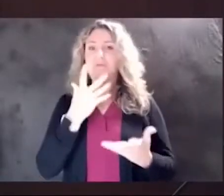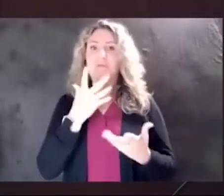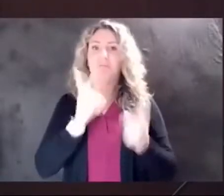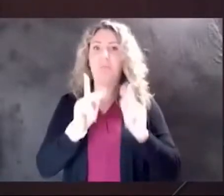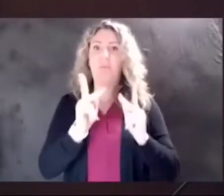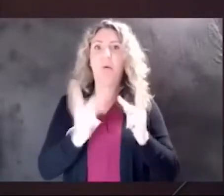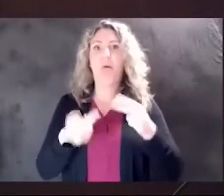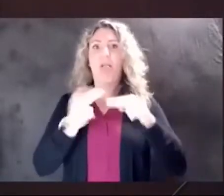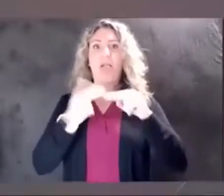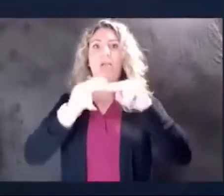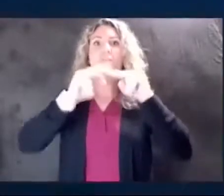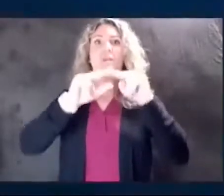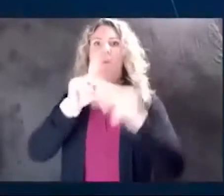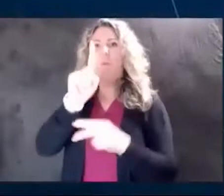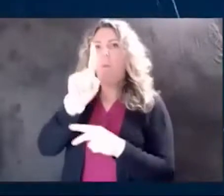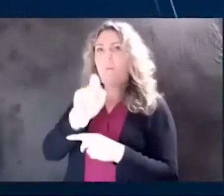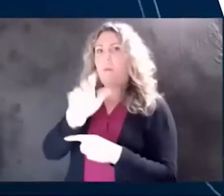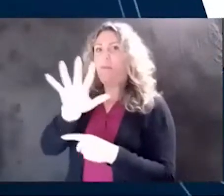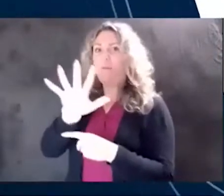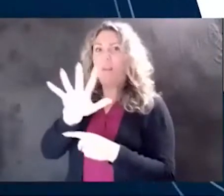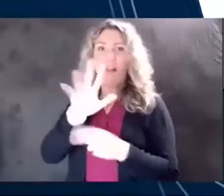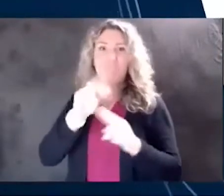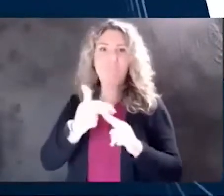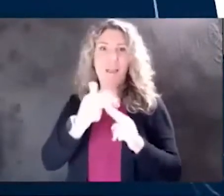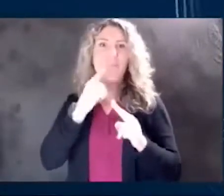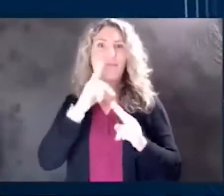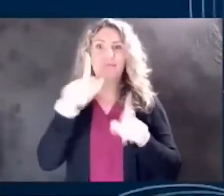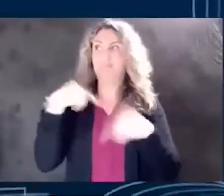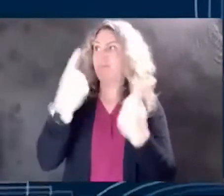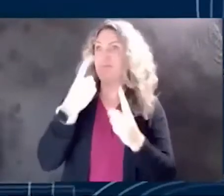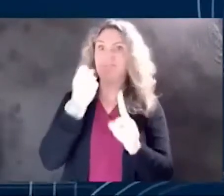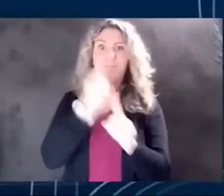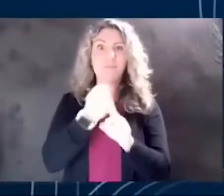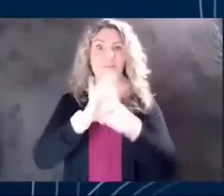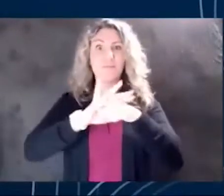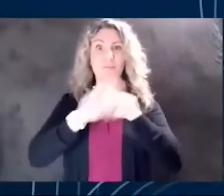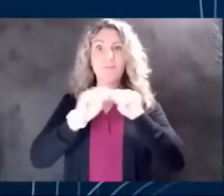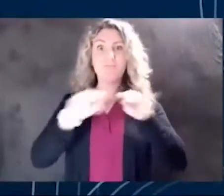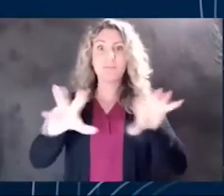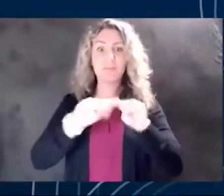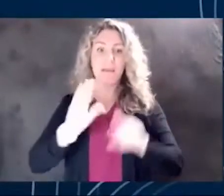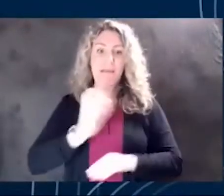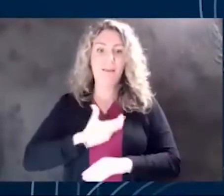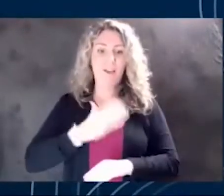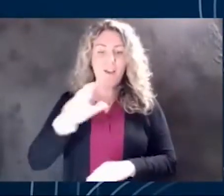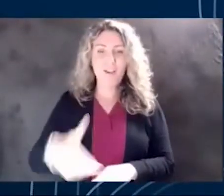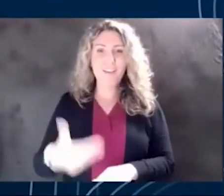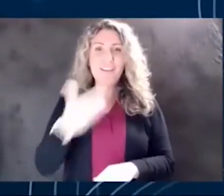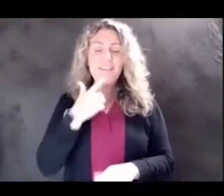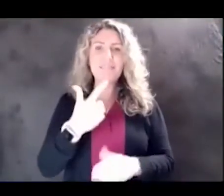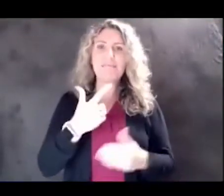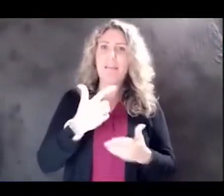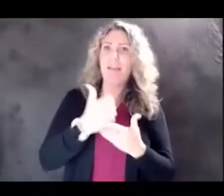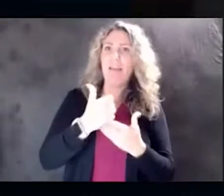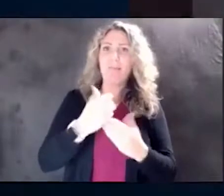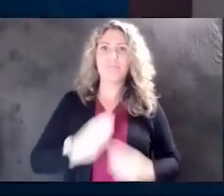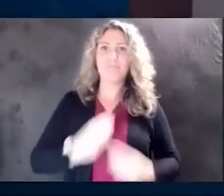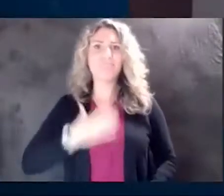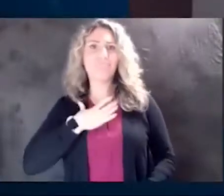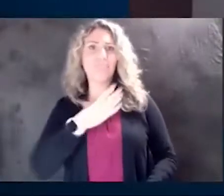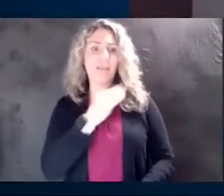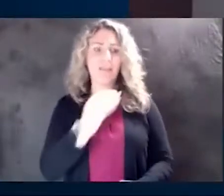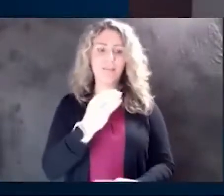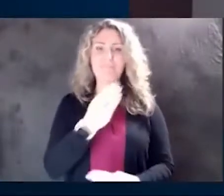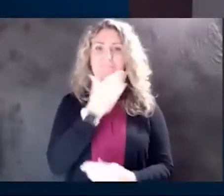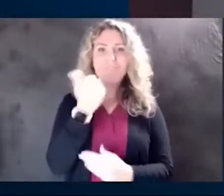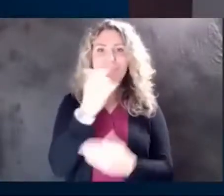the pandemic began. So coming up today, our guests are going to help to inspire us and help us to make better choices. We are so glad to